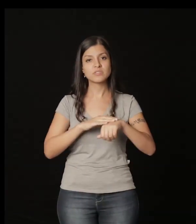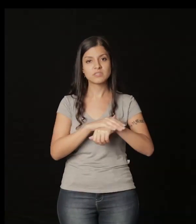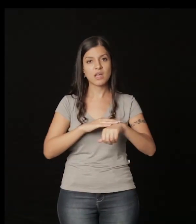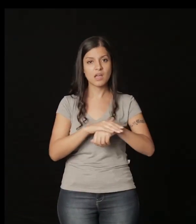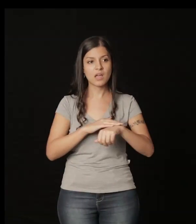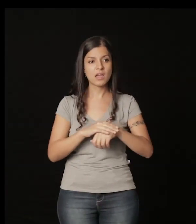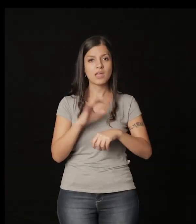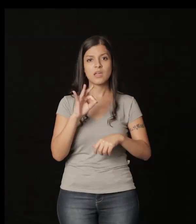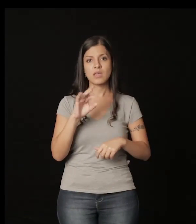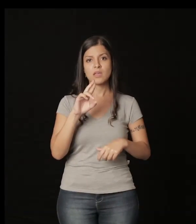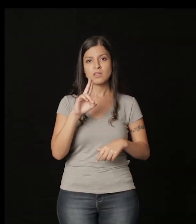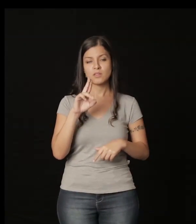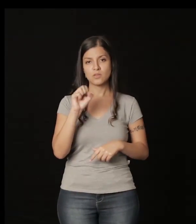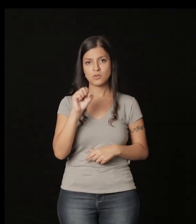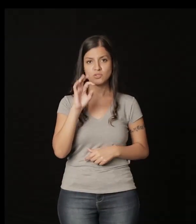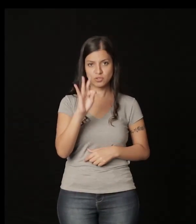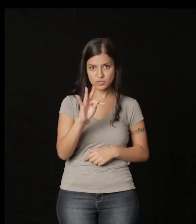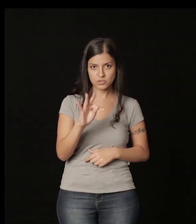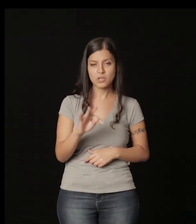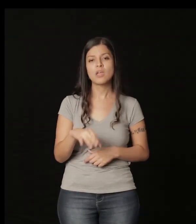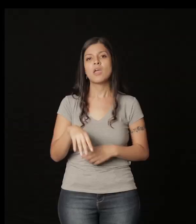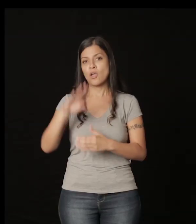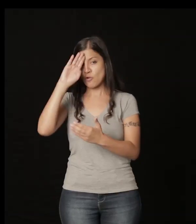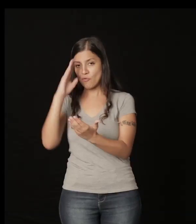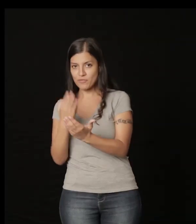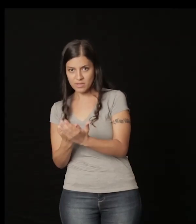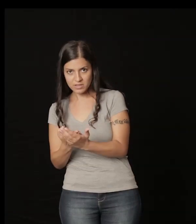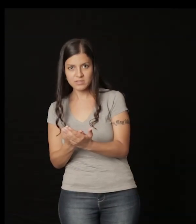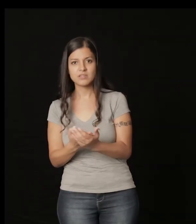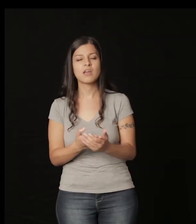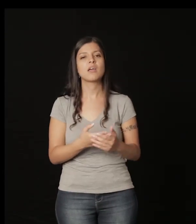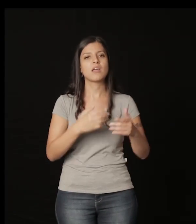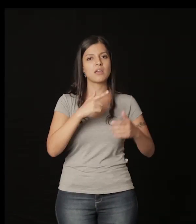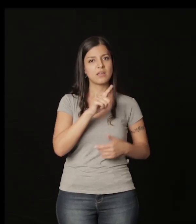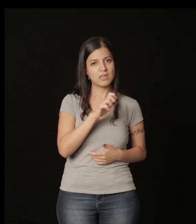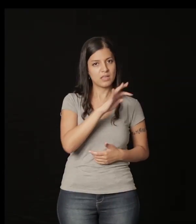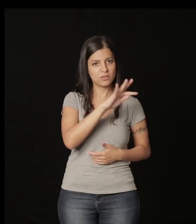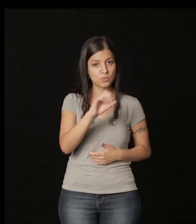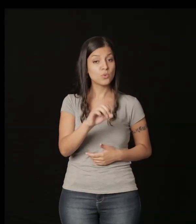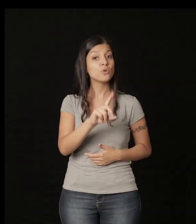trust, ghetto e o they nobody died.